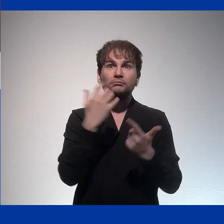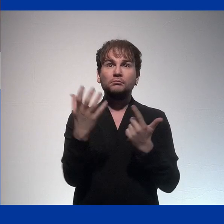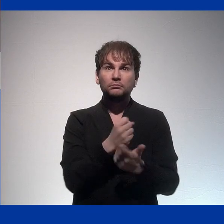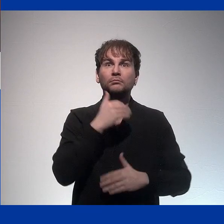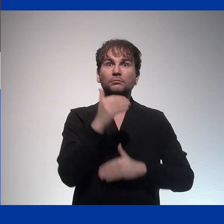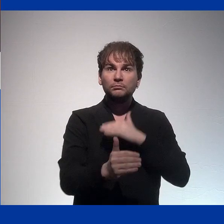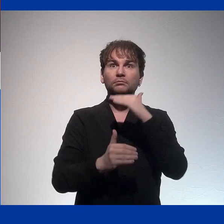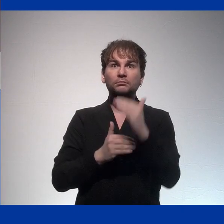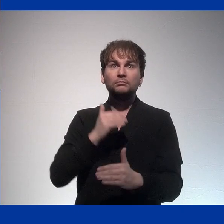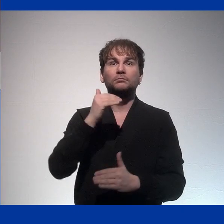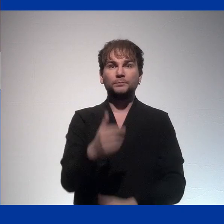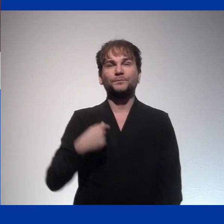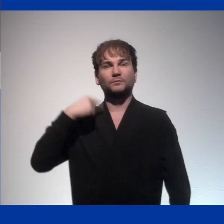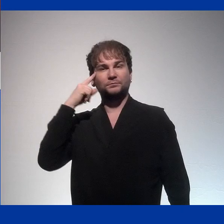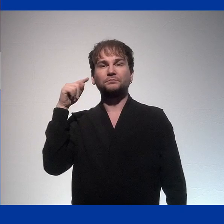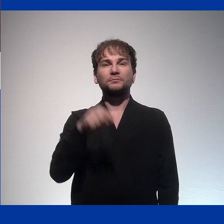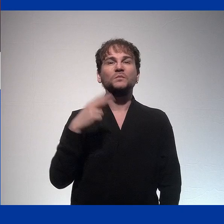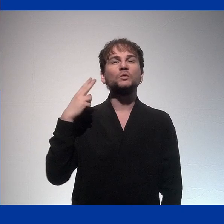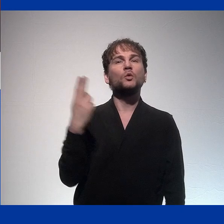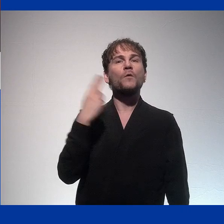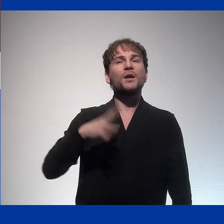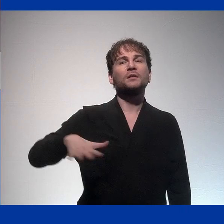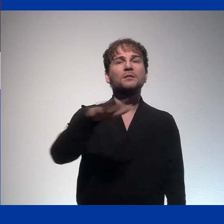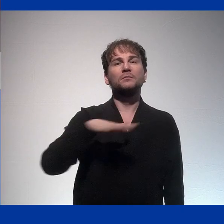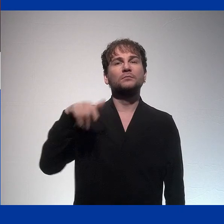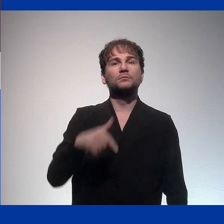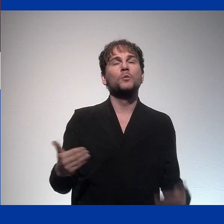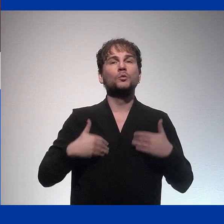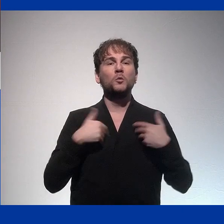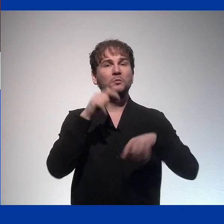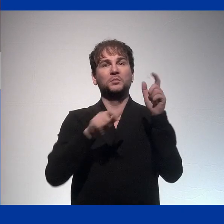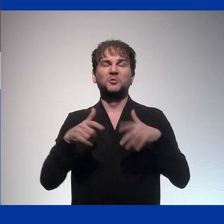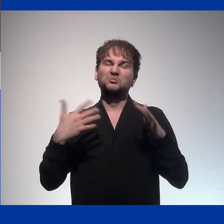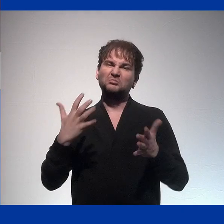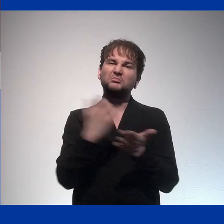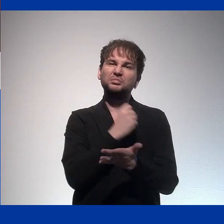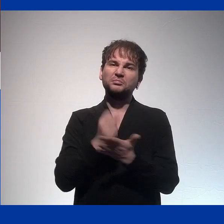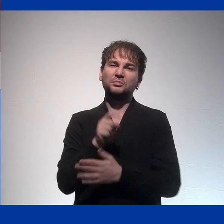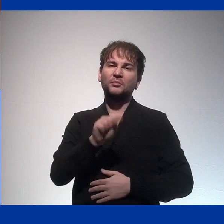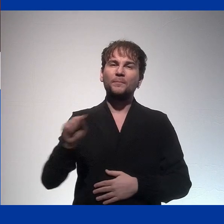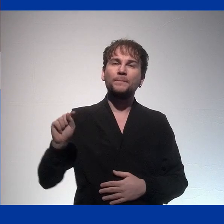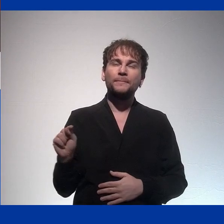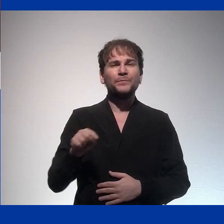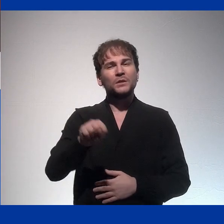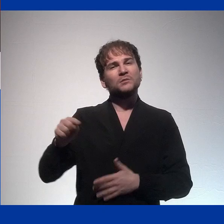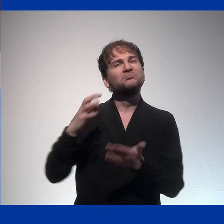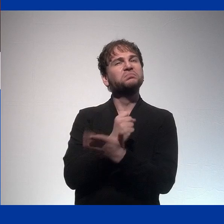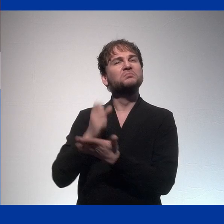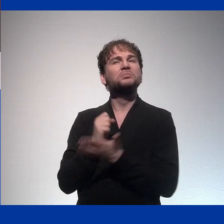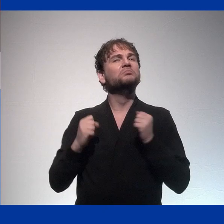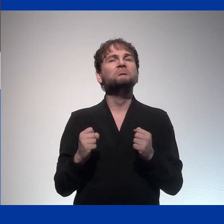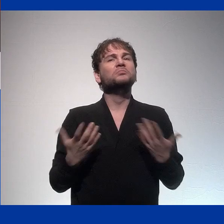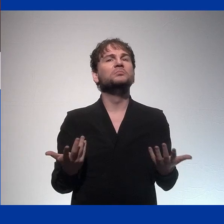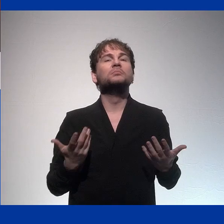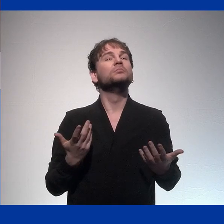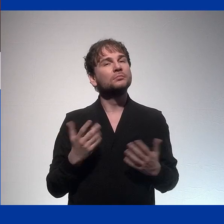passion and growth as an active member of society is. And that key stakeholders understand that youth work is the key element